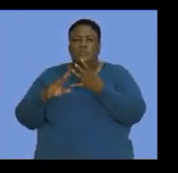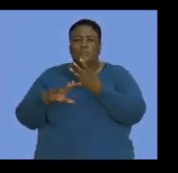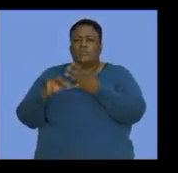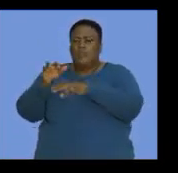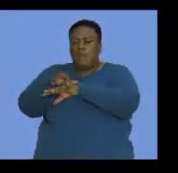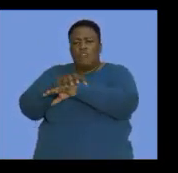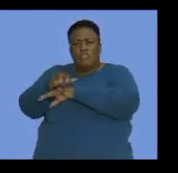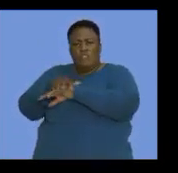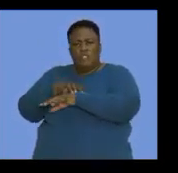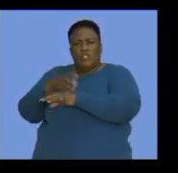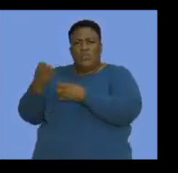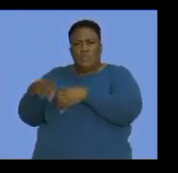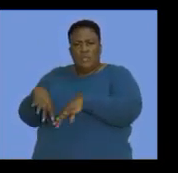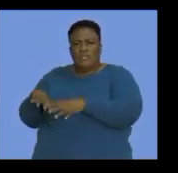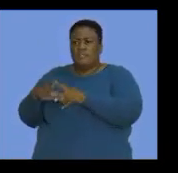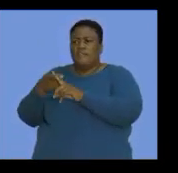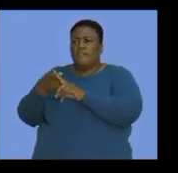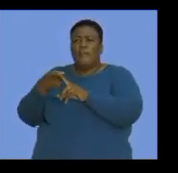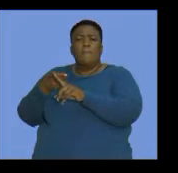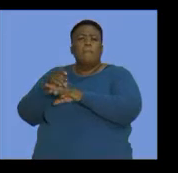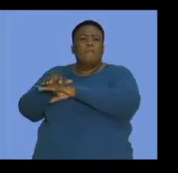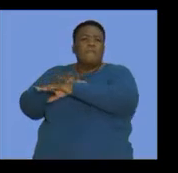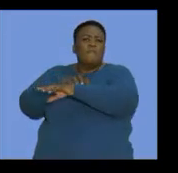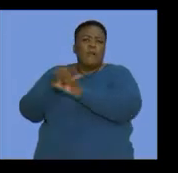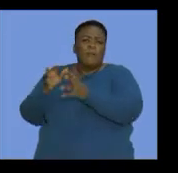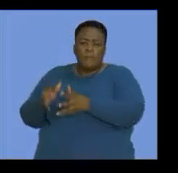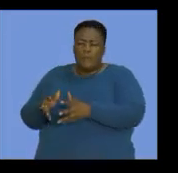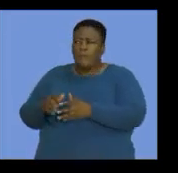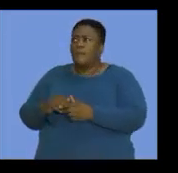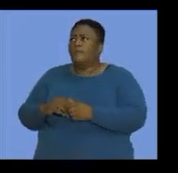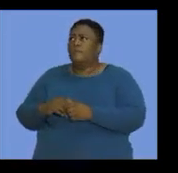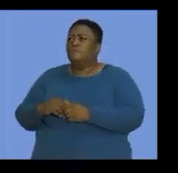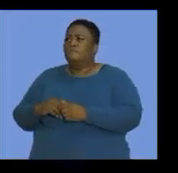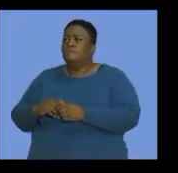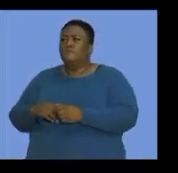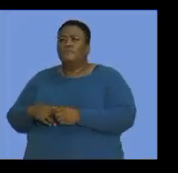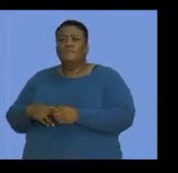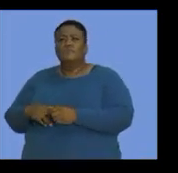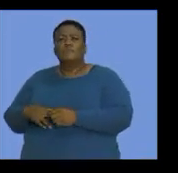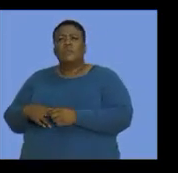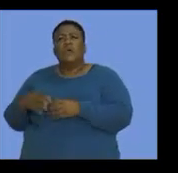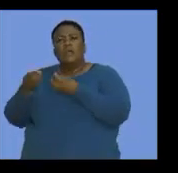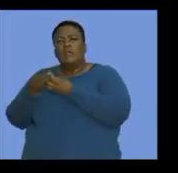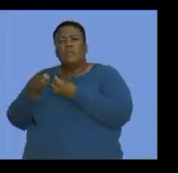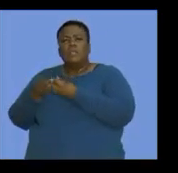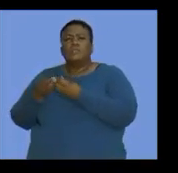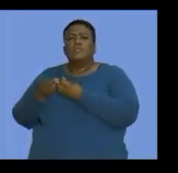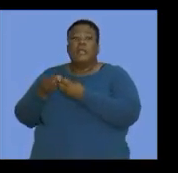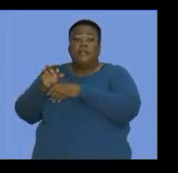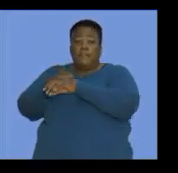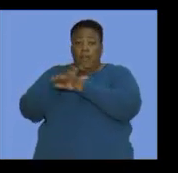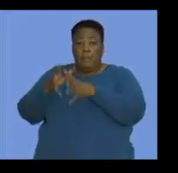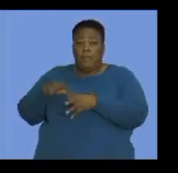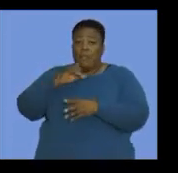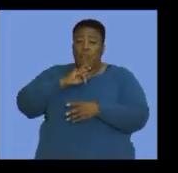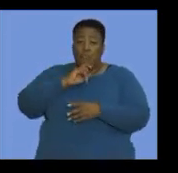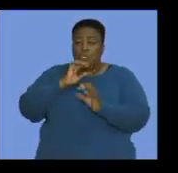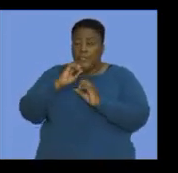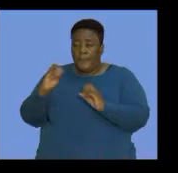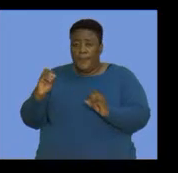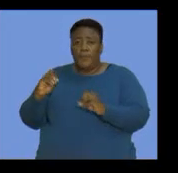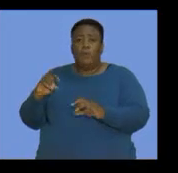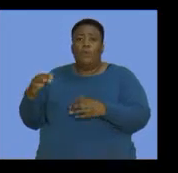produced by farmers, and these include some of your waste that is not consumed by farmers, so by consumers. So we're talking